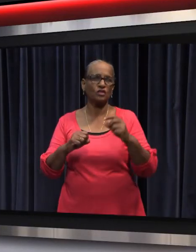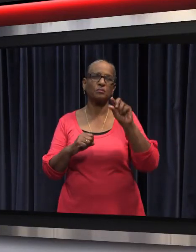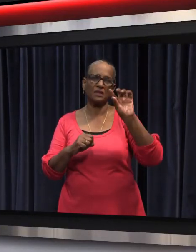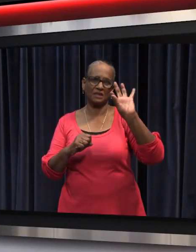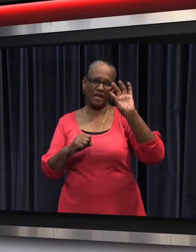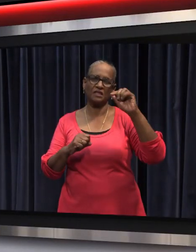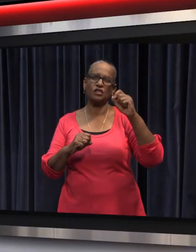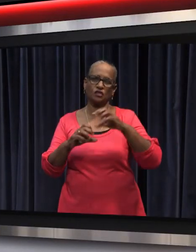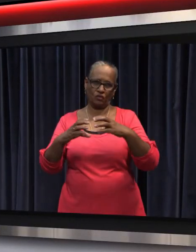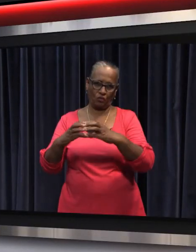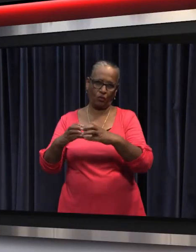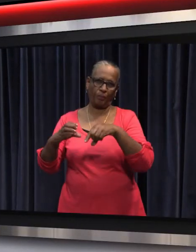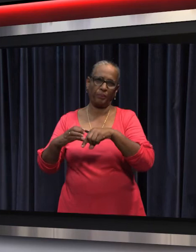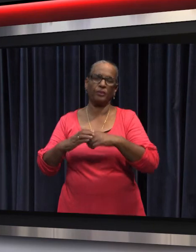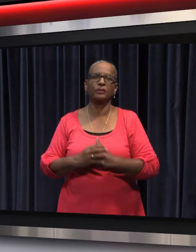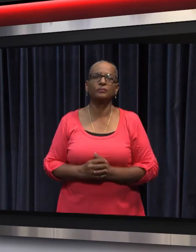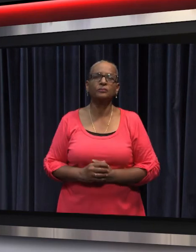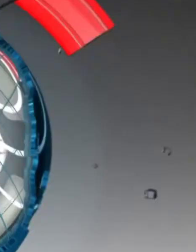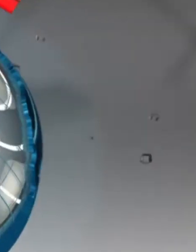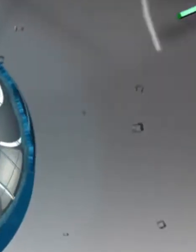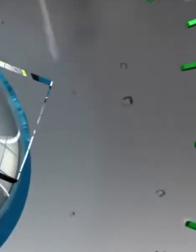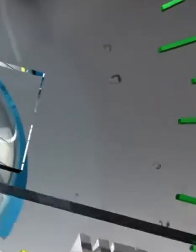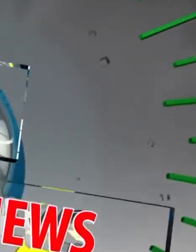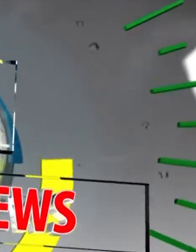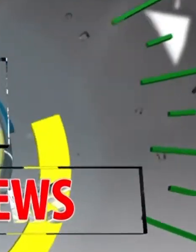the dissolution of the CTIU.